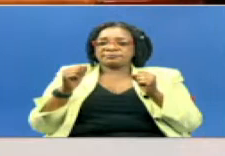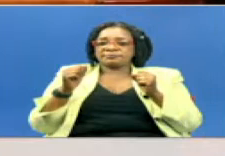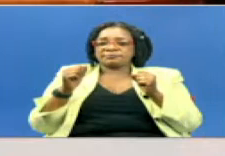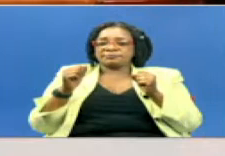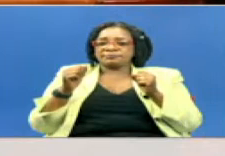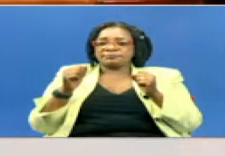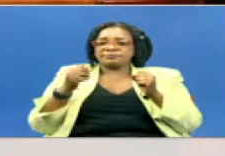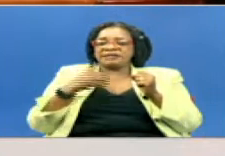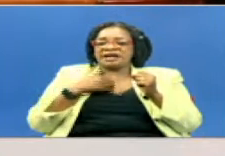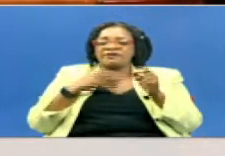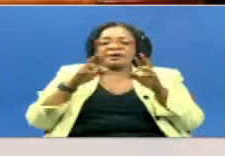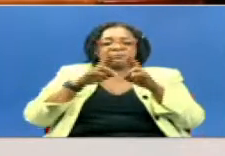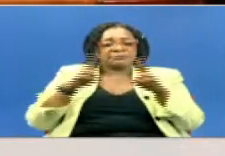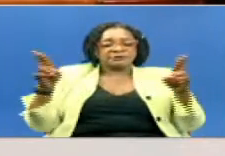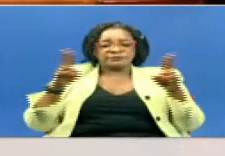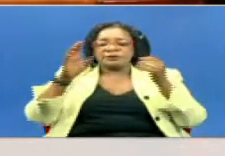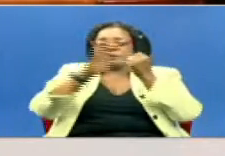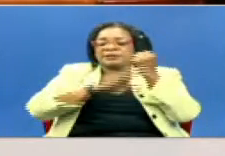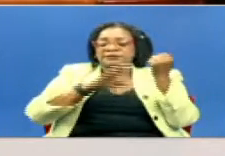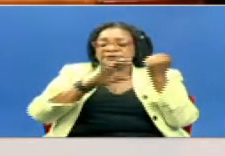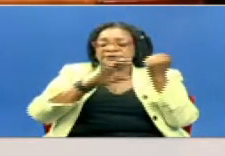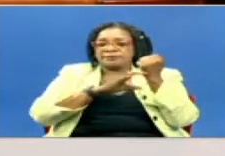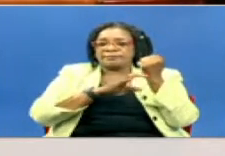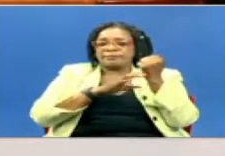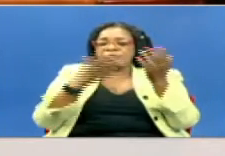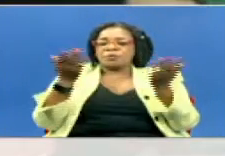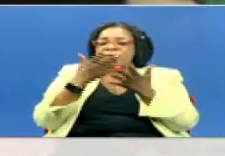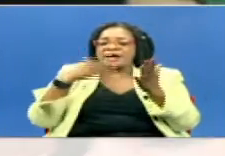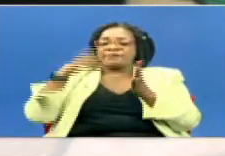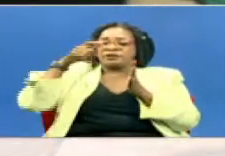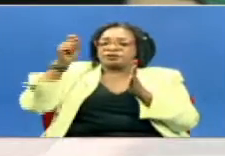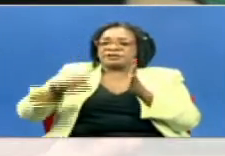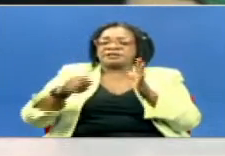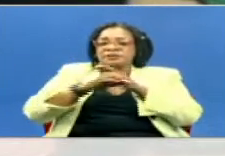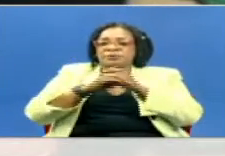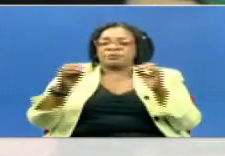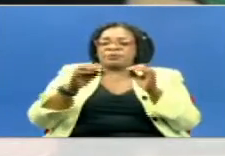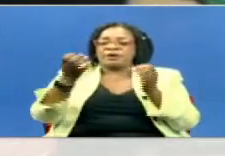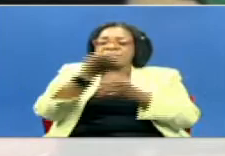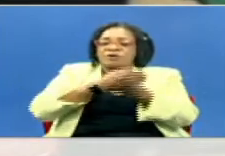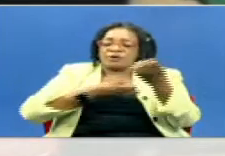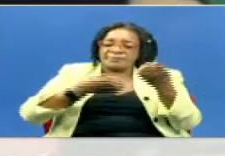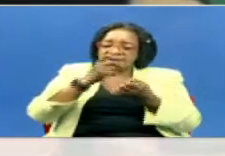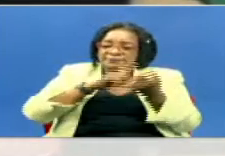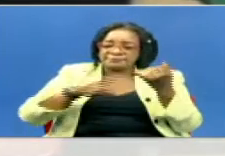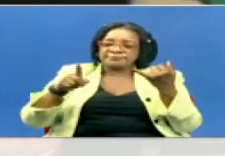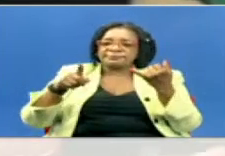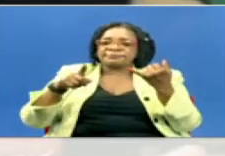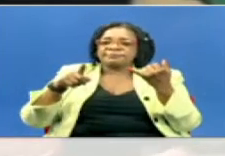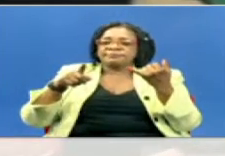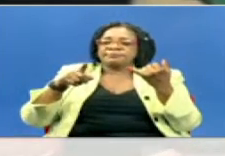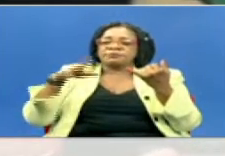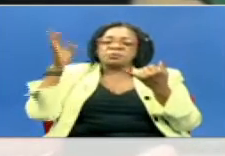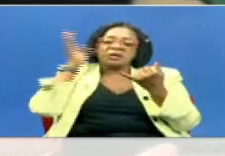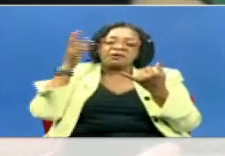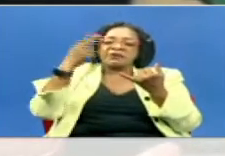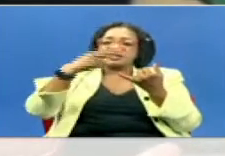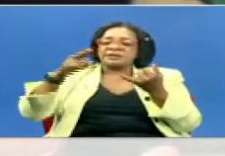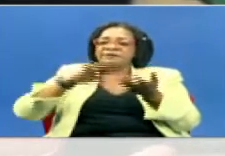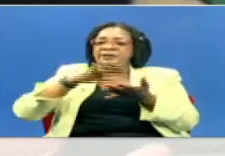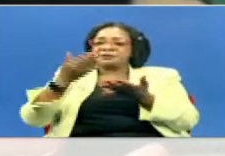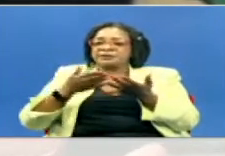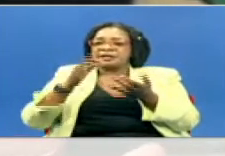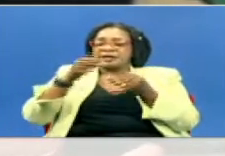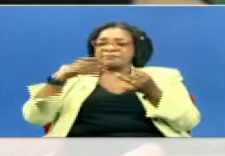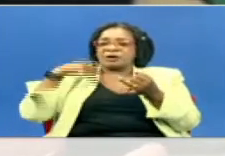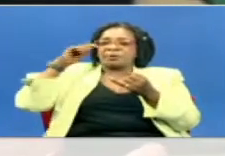have a peaceful country where there is no justice. Economic justice. Now we hear of hustler fund. If I was a